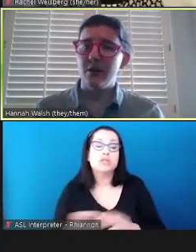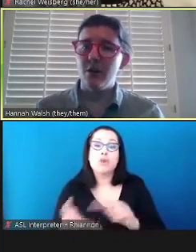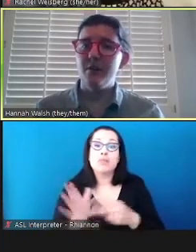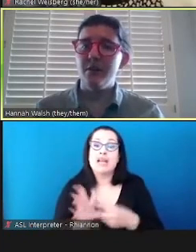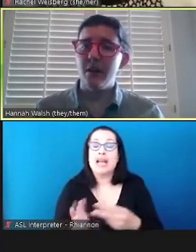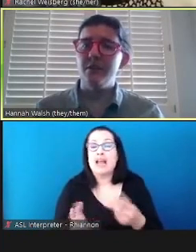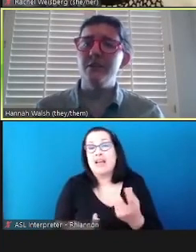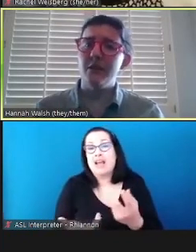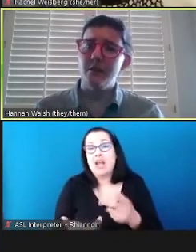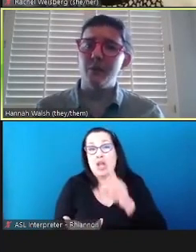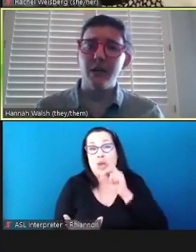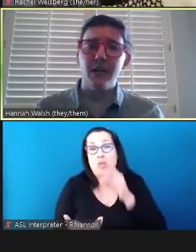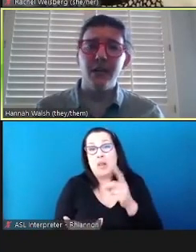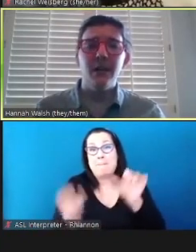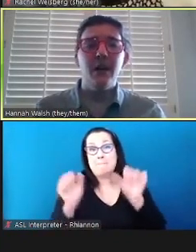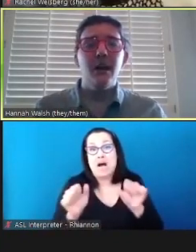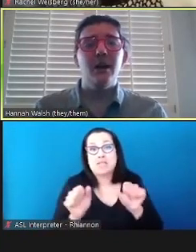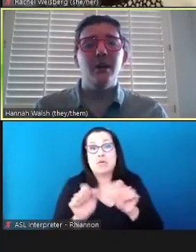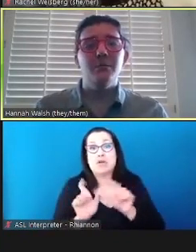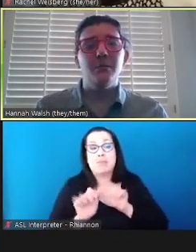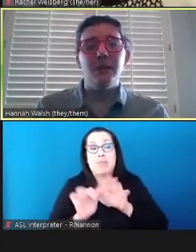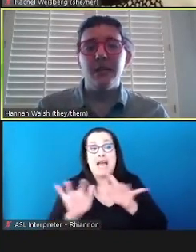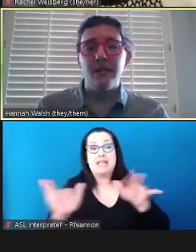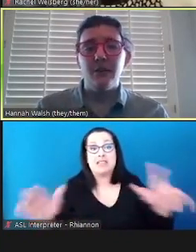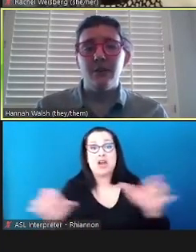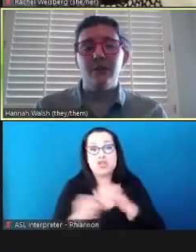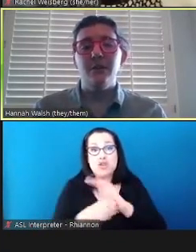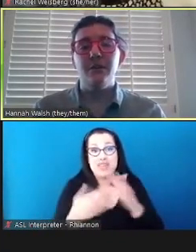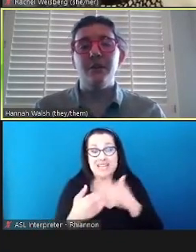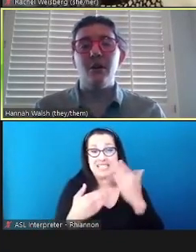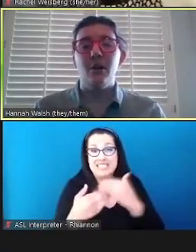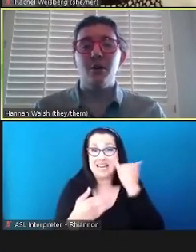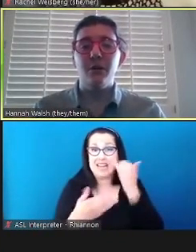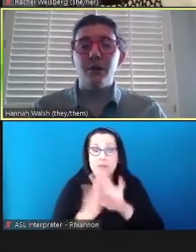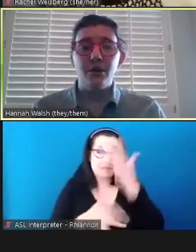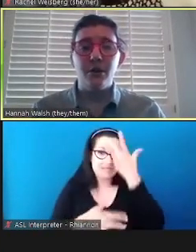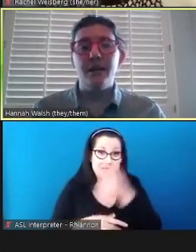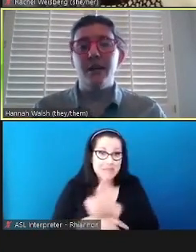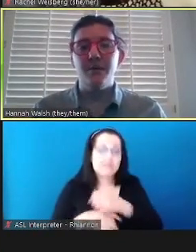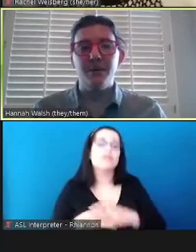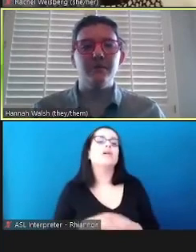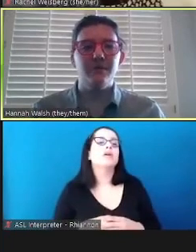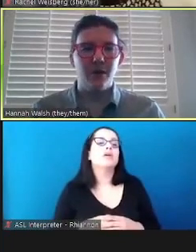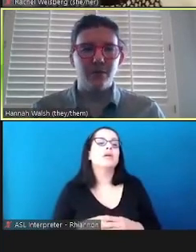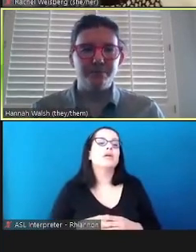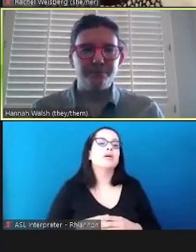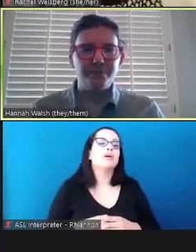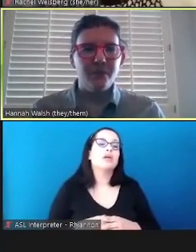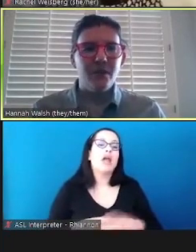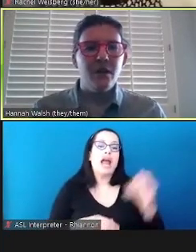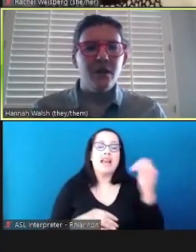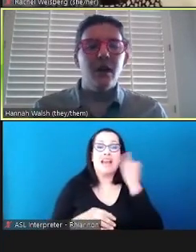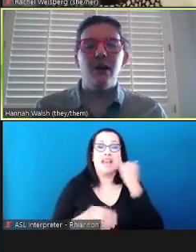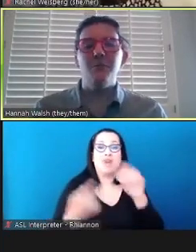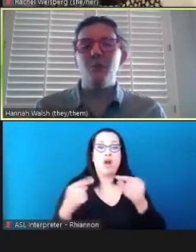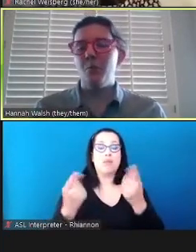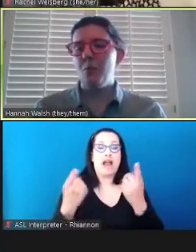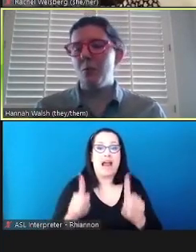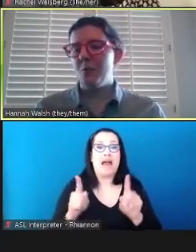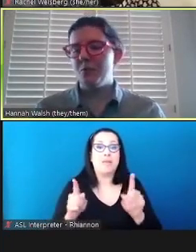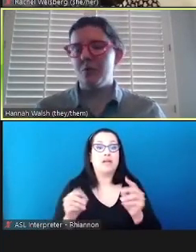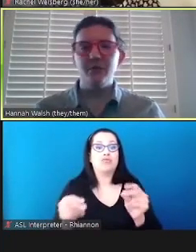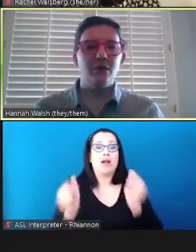pass on COVID to others if he were to get it, likelihood that the harm will occur, and imminence of